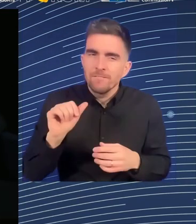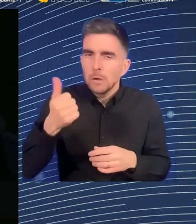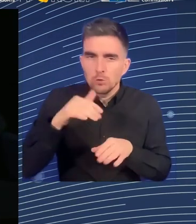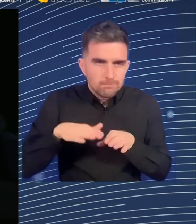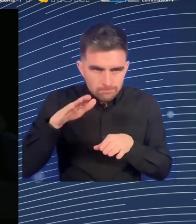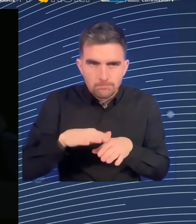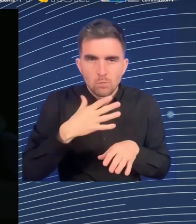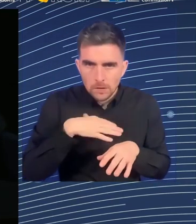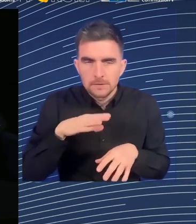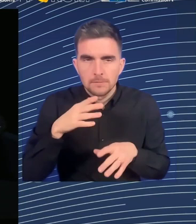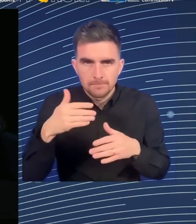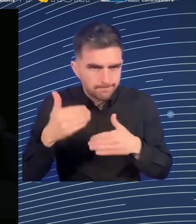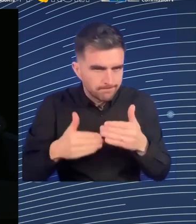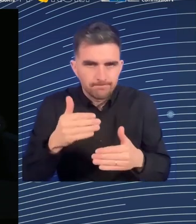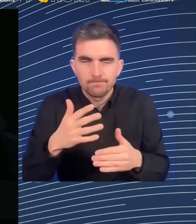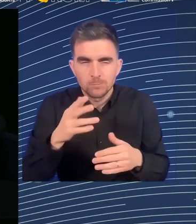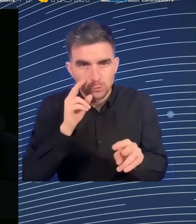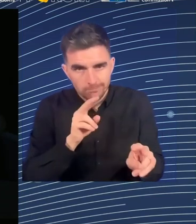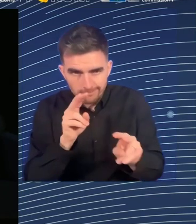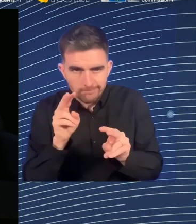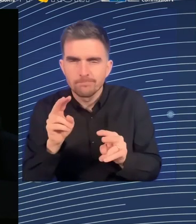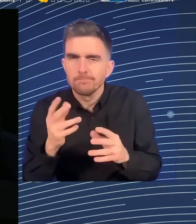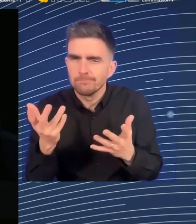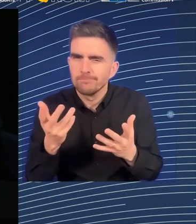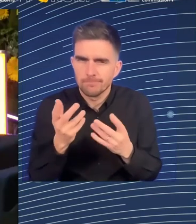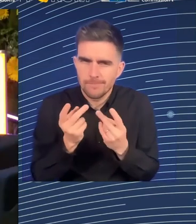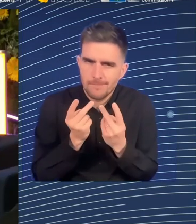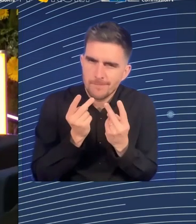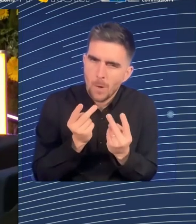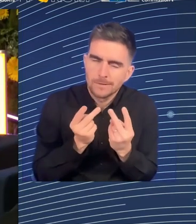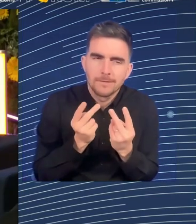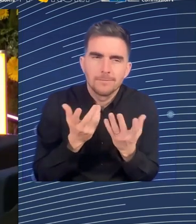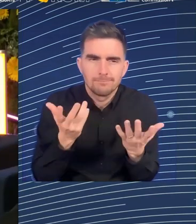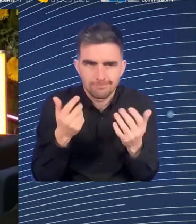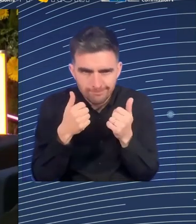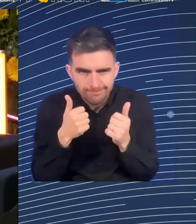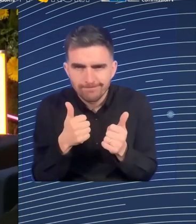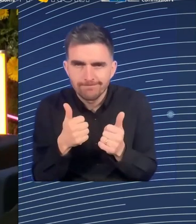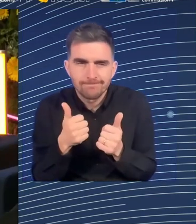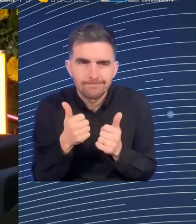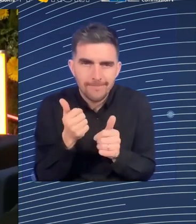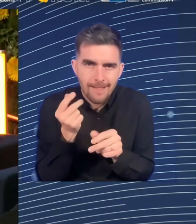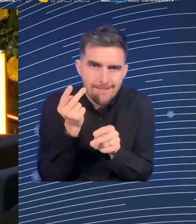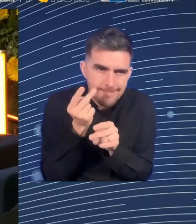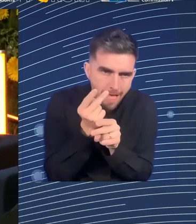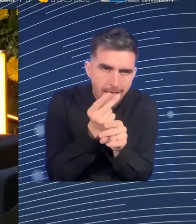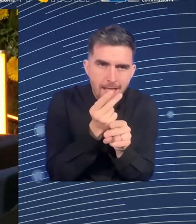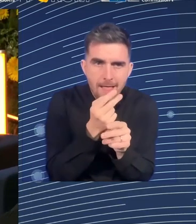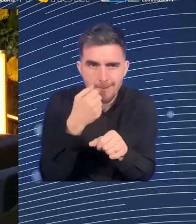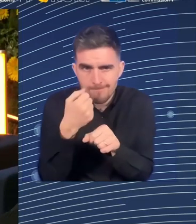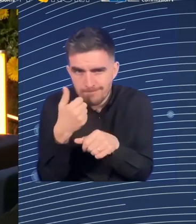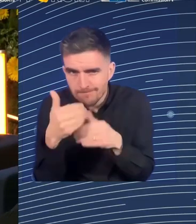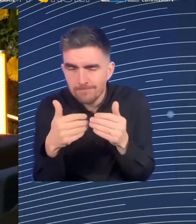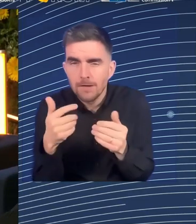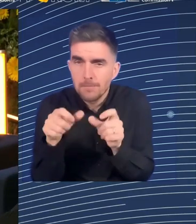also financially. So that would be my input. Thank you, Ilias.